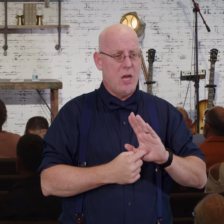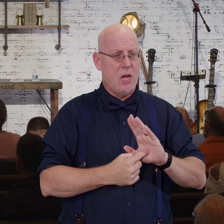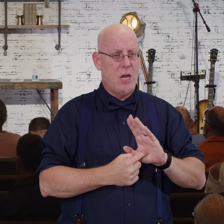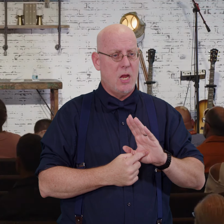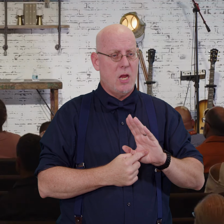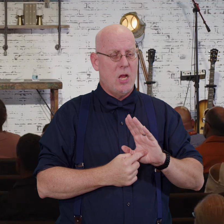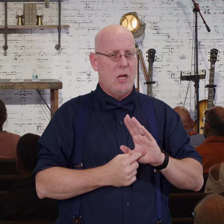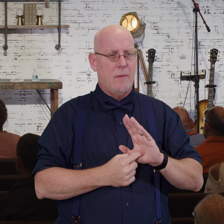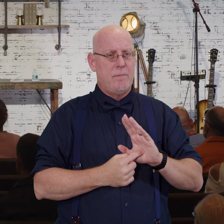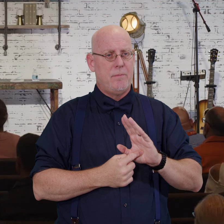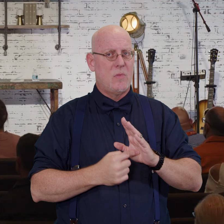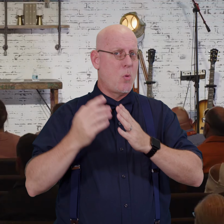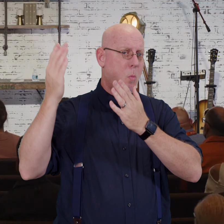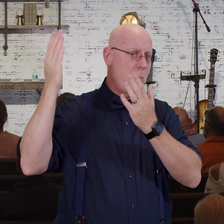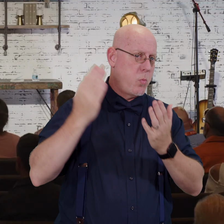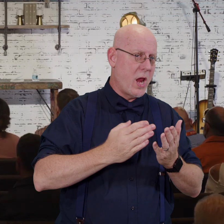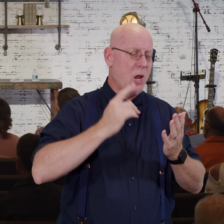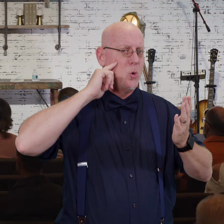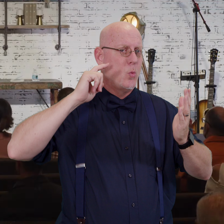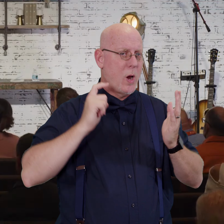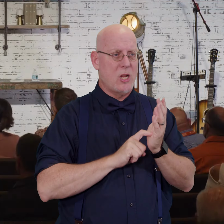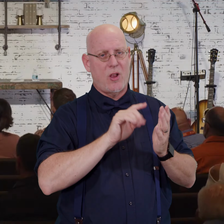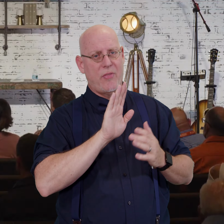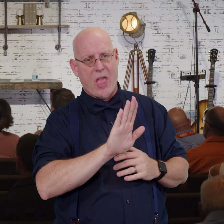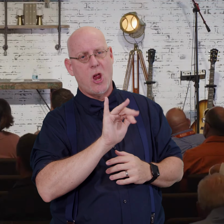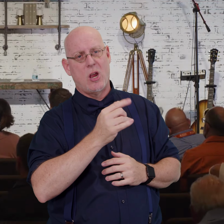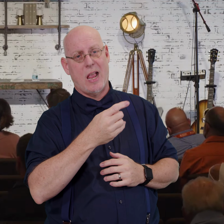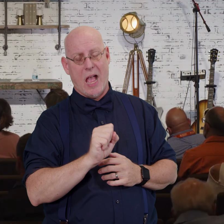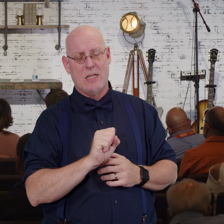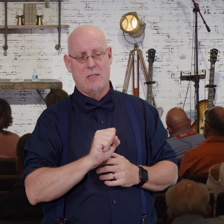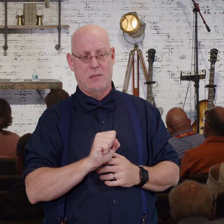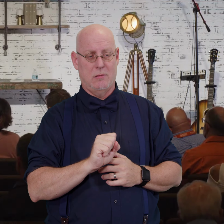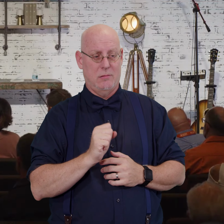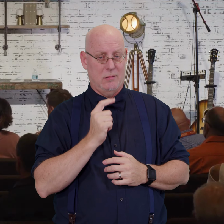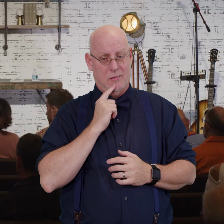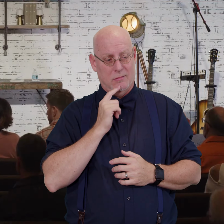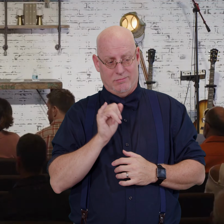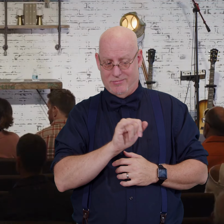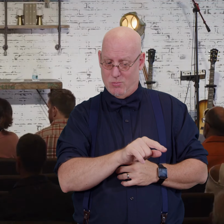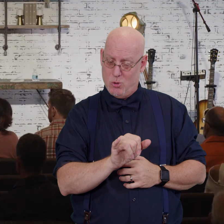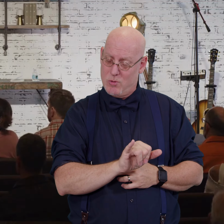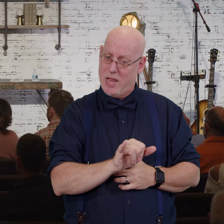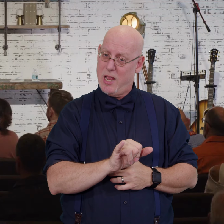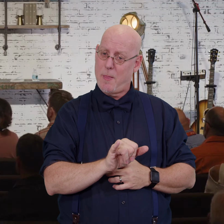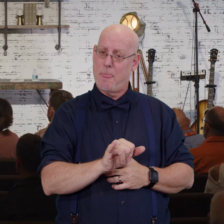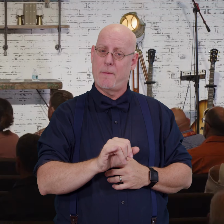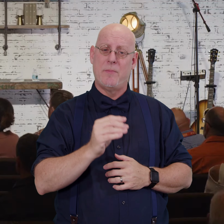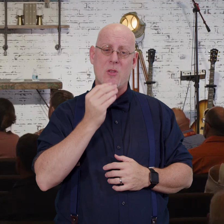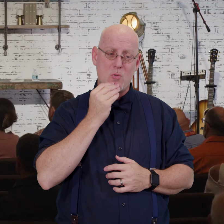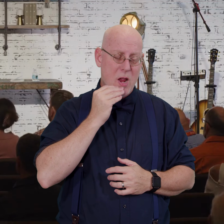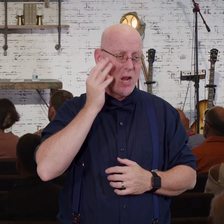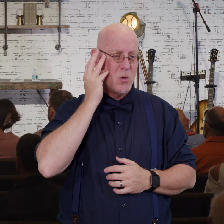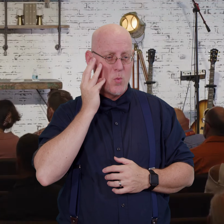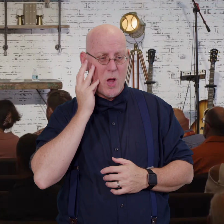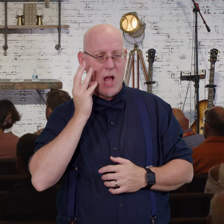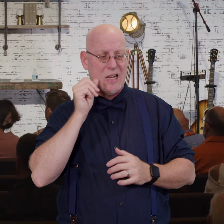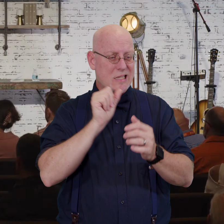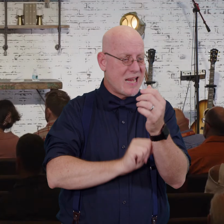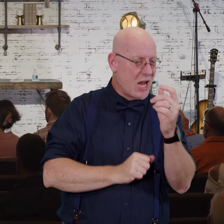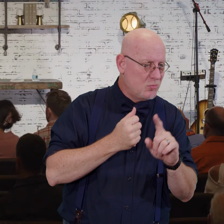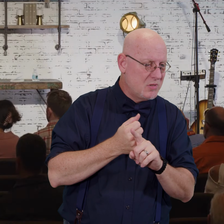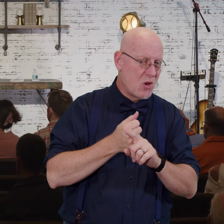will bring down the recognition of their gods. And so he says, this is what you're doing. for grain and wine. They gashed themselves. They rebel